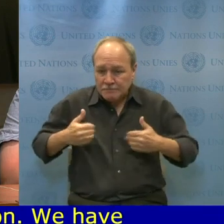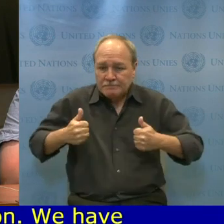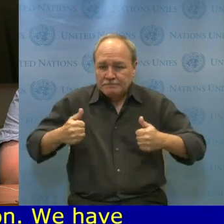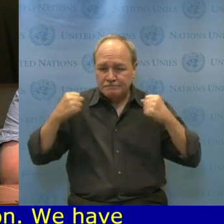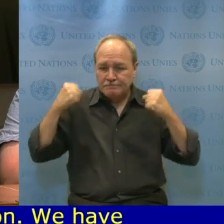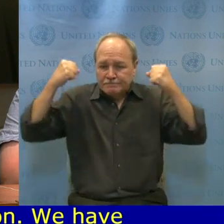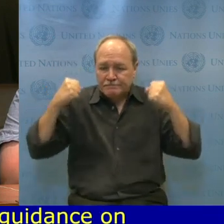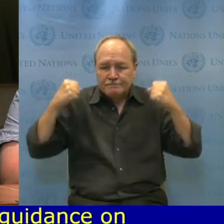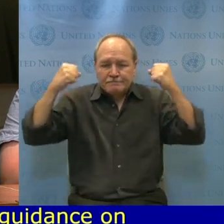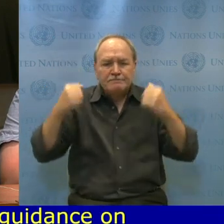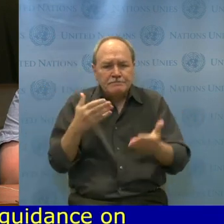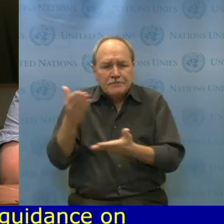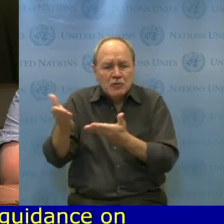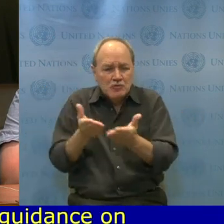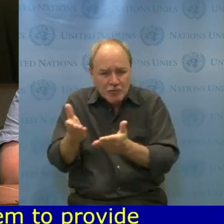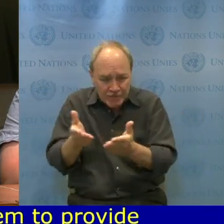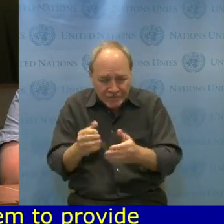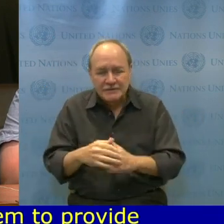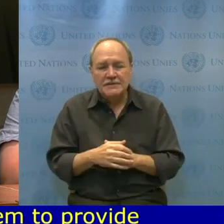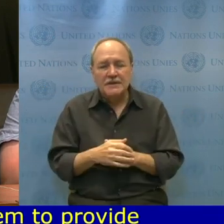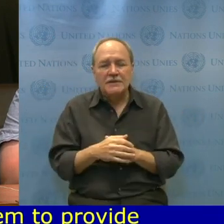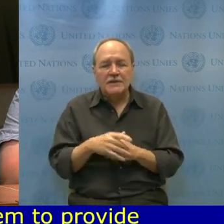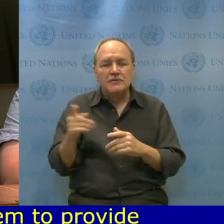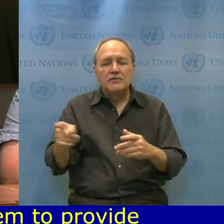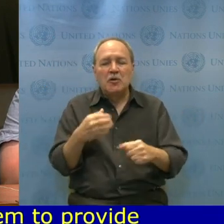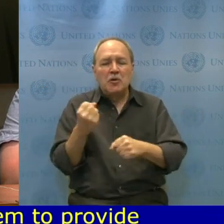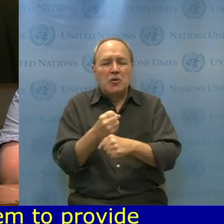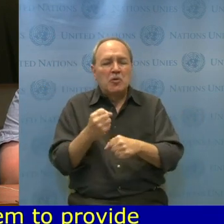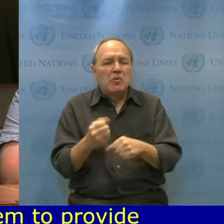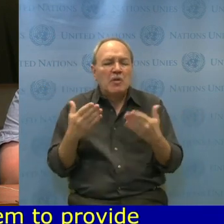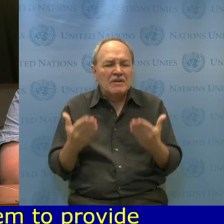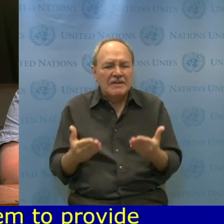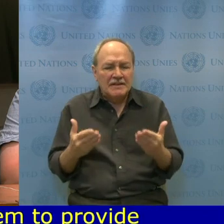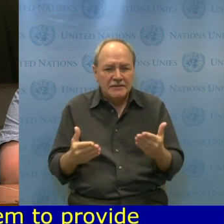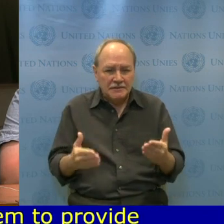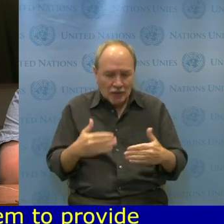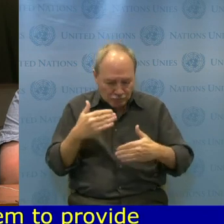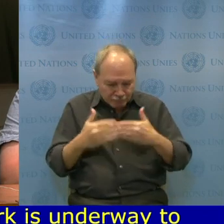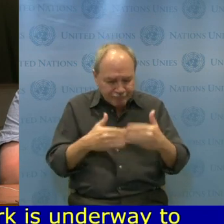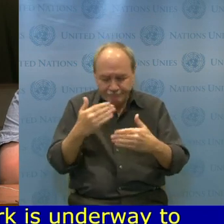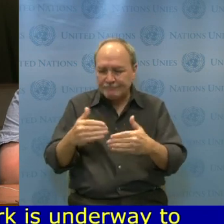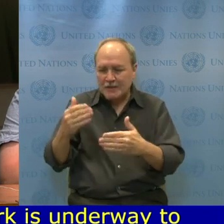of rehabilitation interventions to facilitate the inclusion of rehab in UHC.